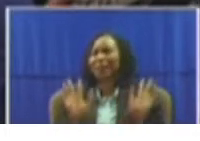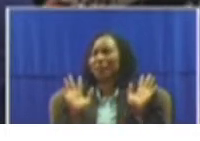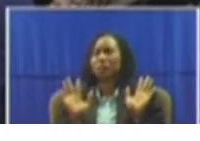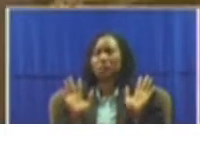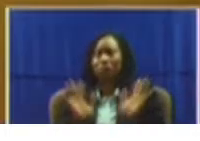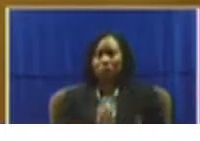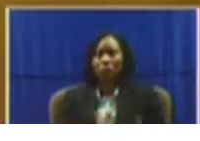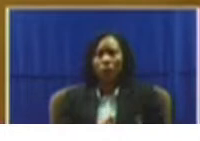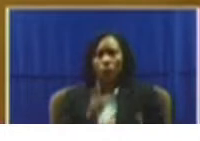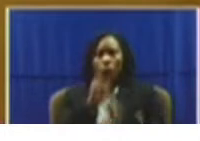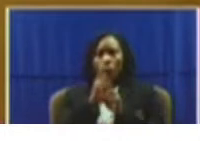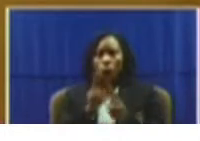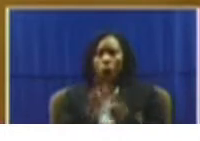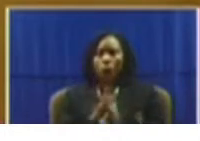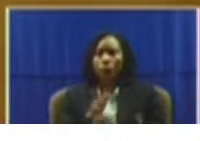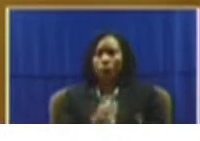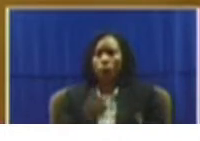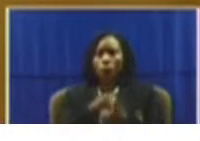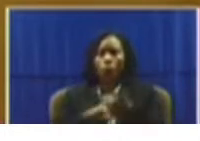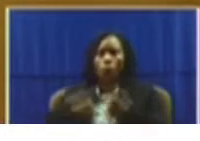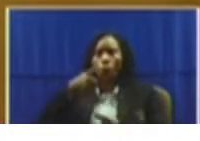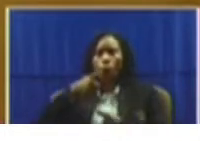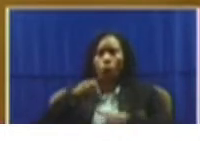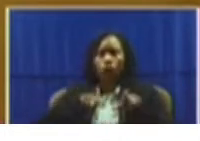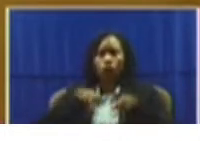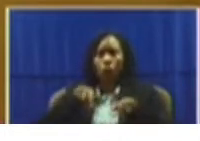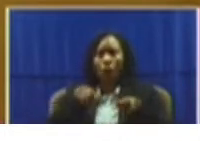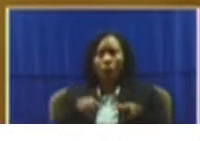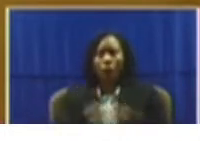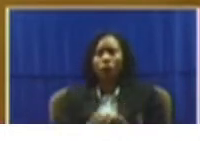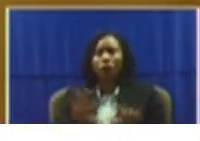Honorable, the Chief Whip of the Opposition.